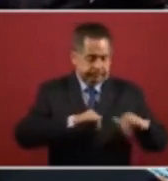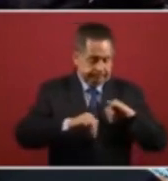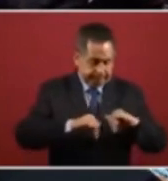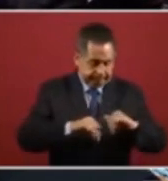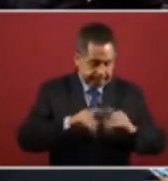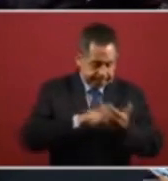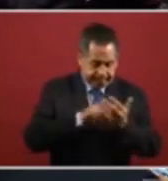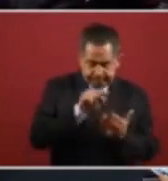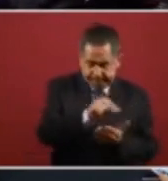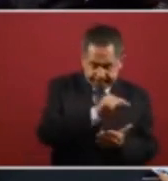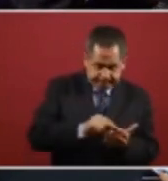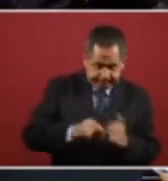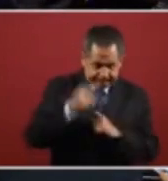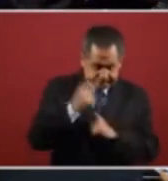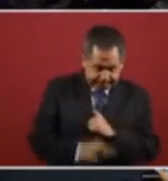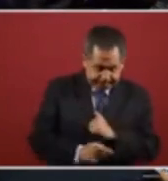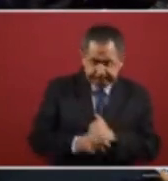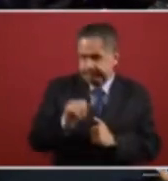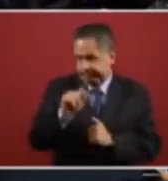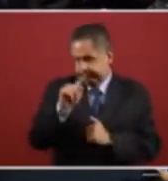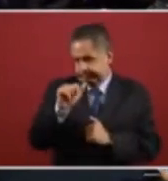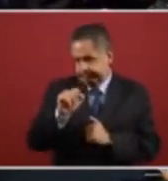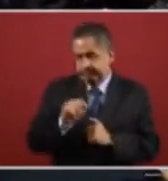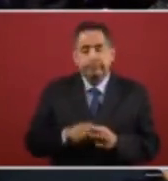So regarding the risk atlas,